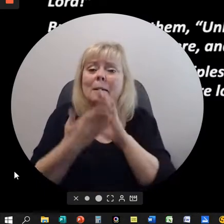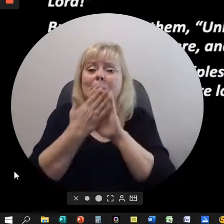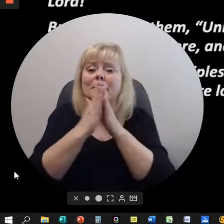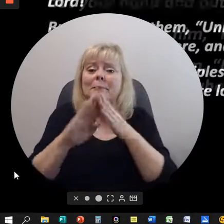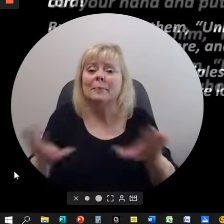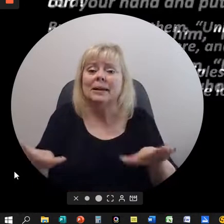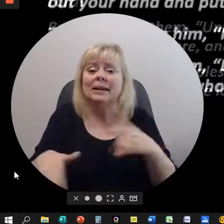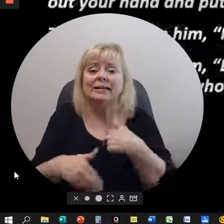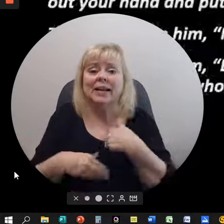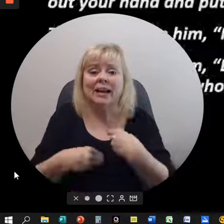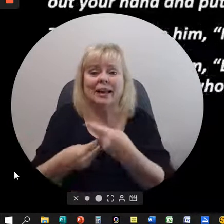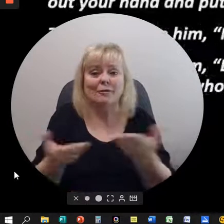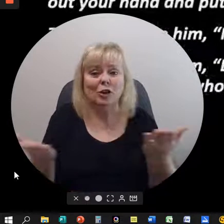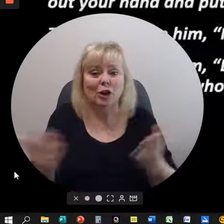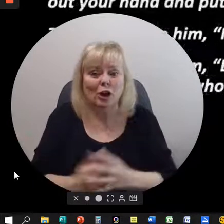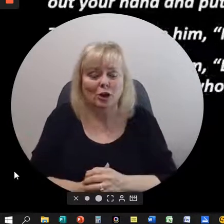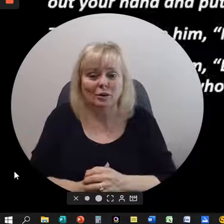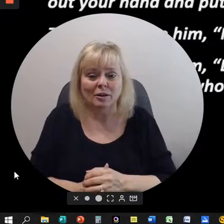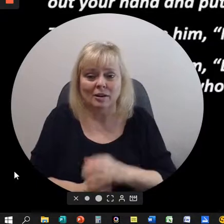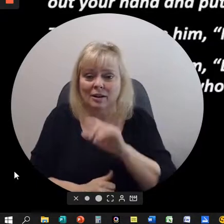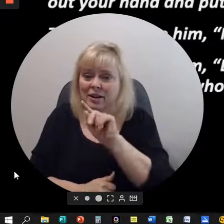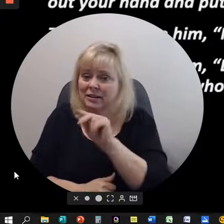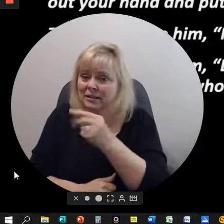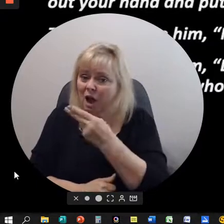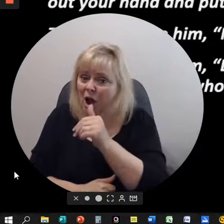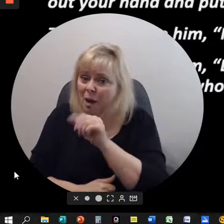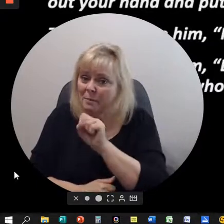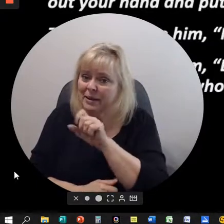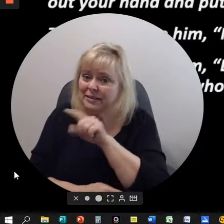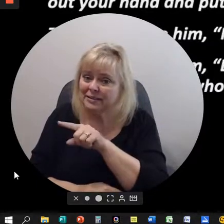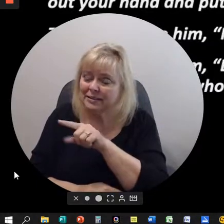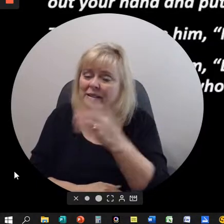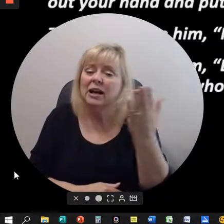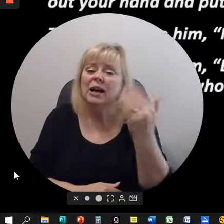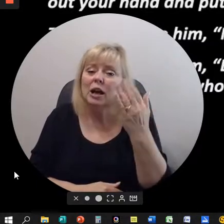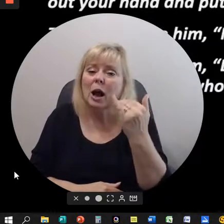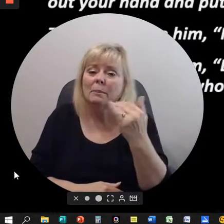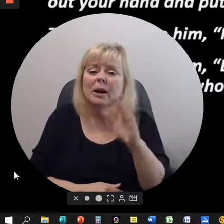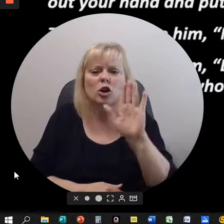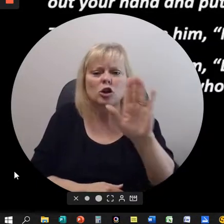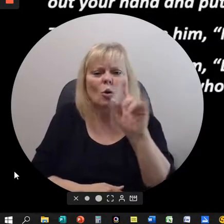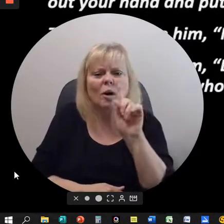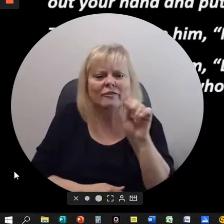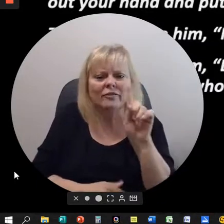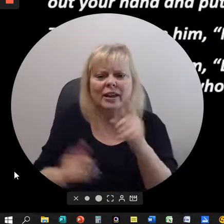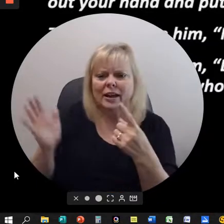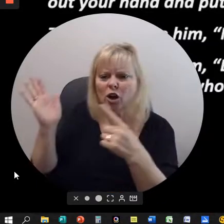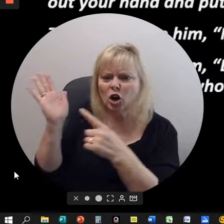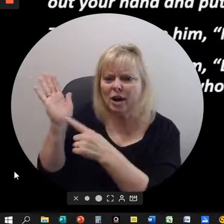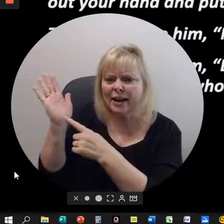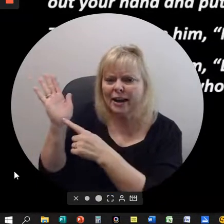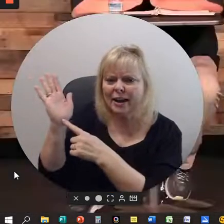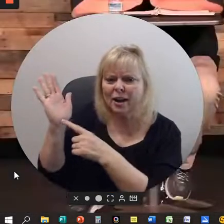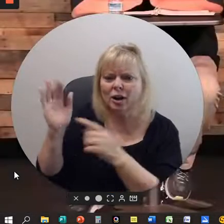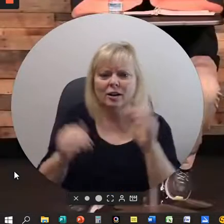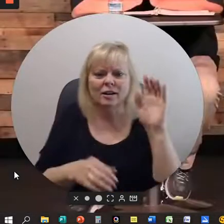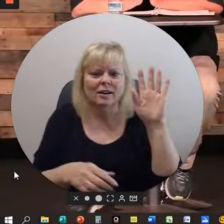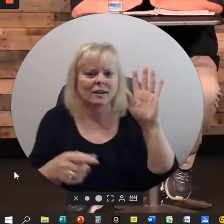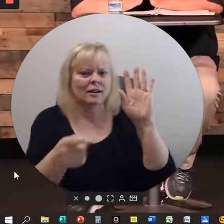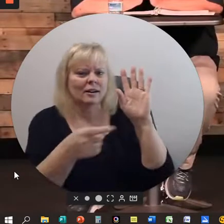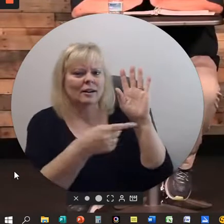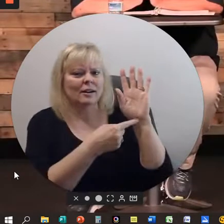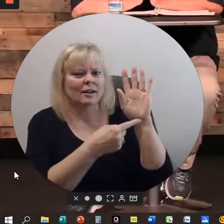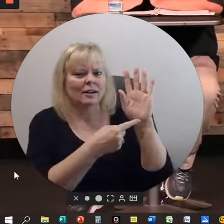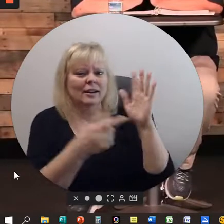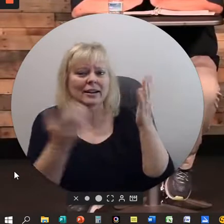And then he said to Thomas, "Put your finger here. See my hands. Reach